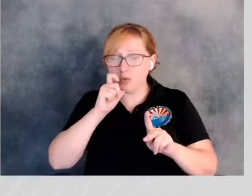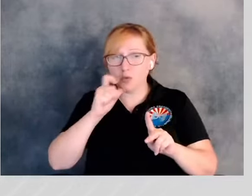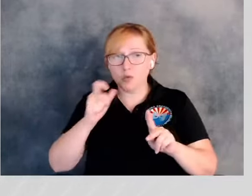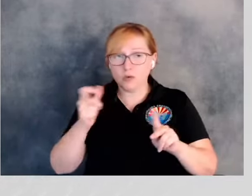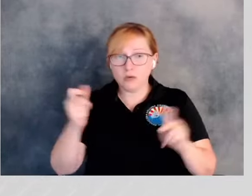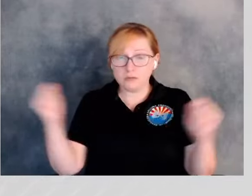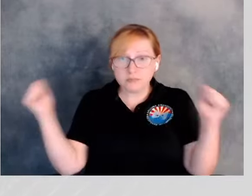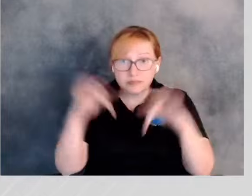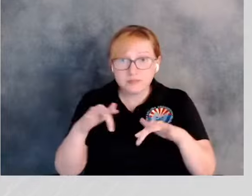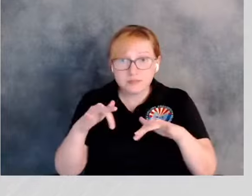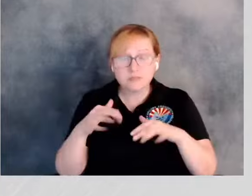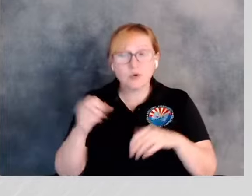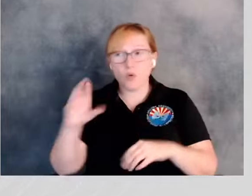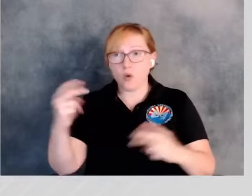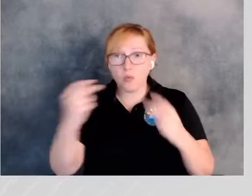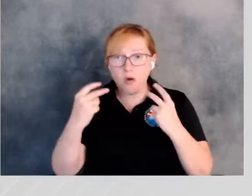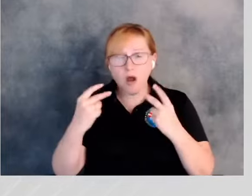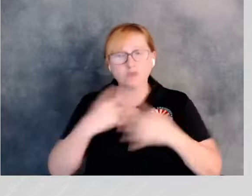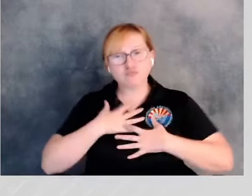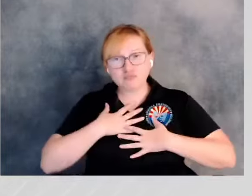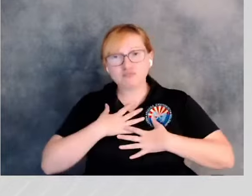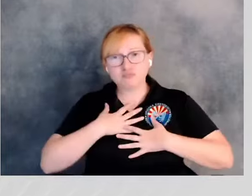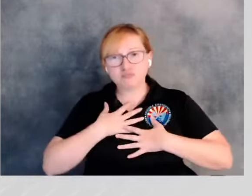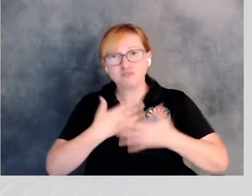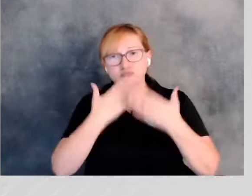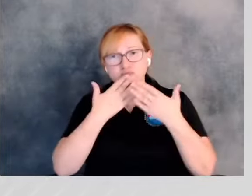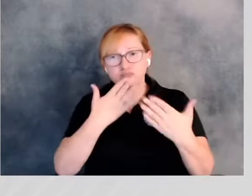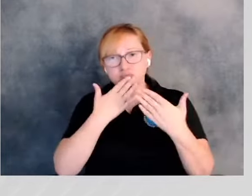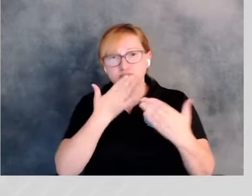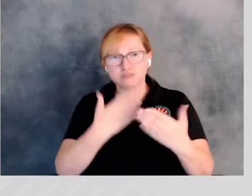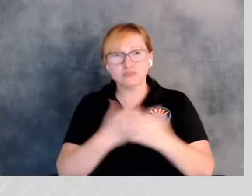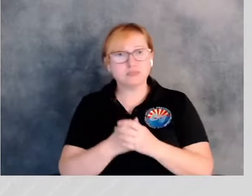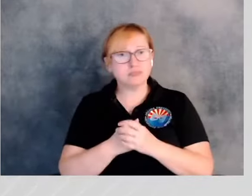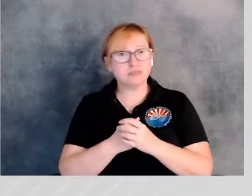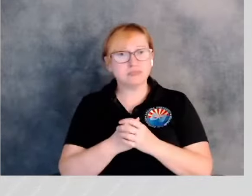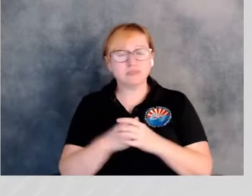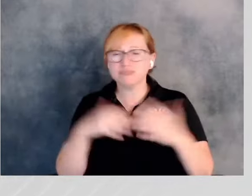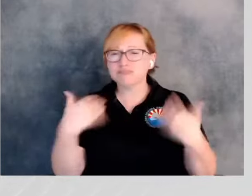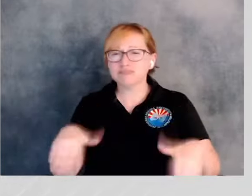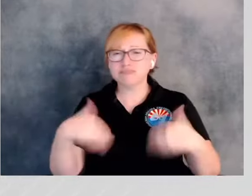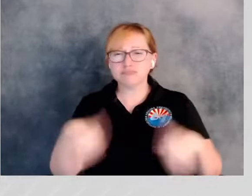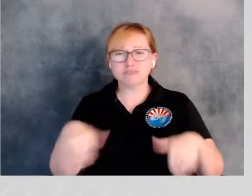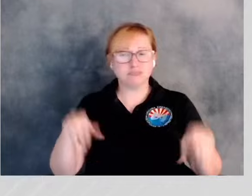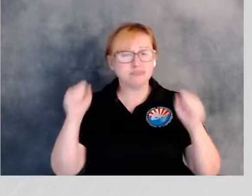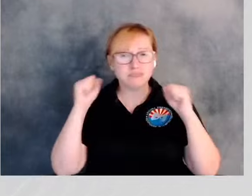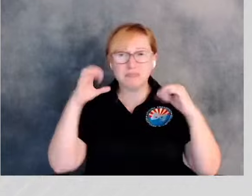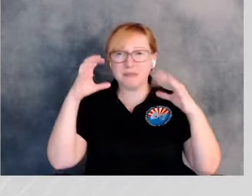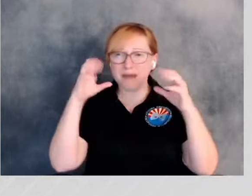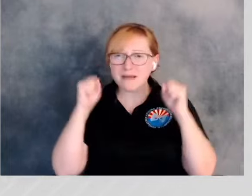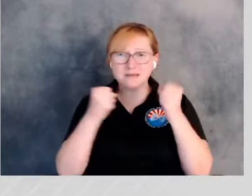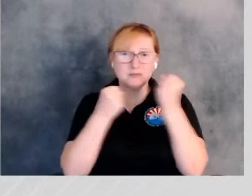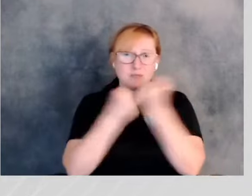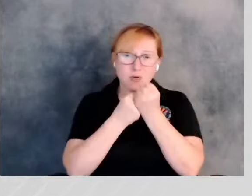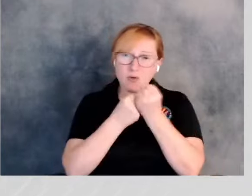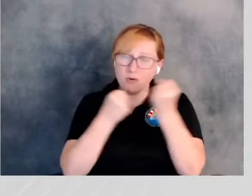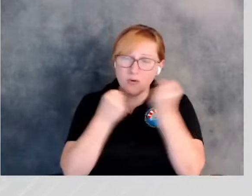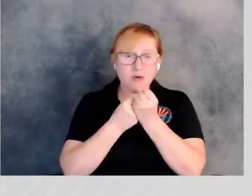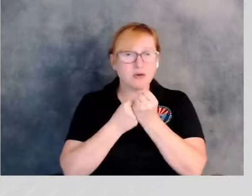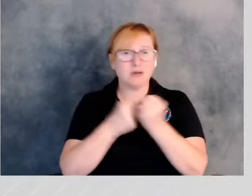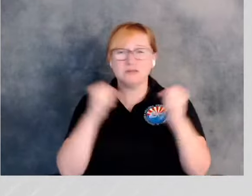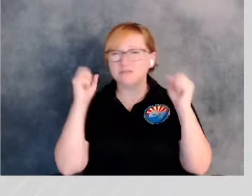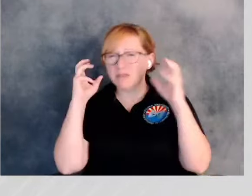virtually. We have had nothing but the immense amount of support and an immense amount of